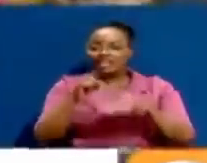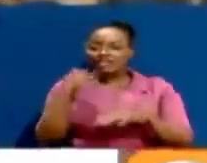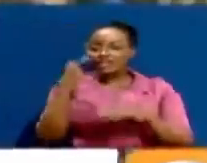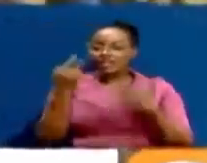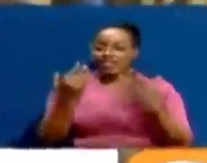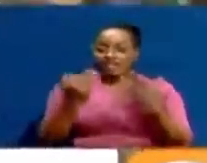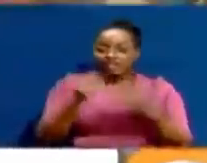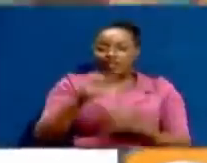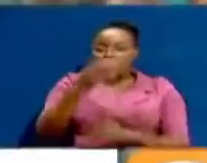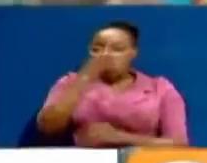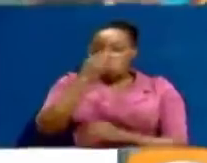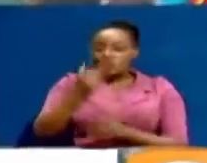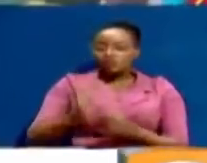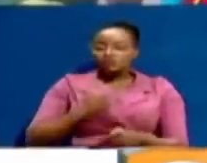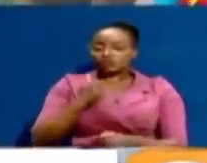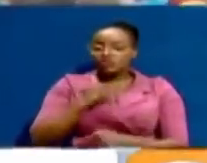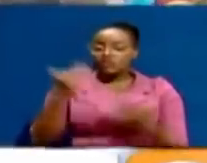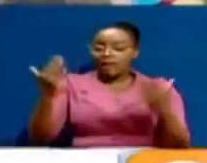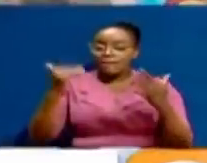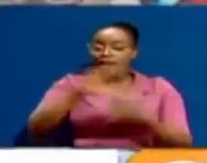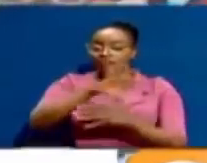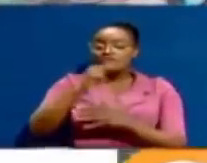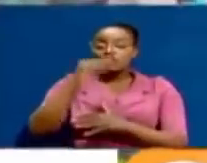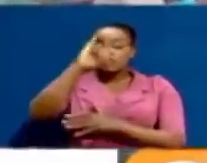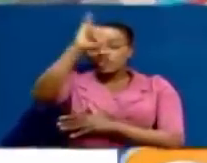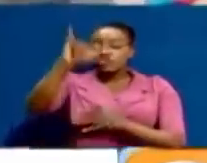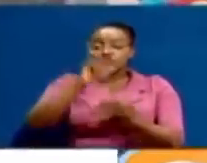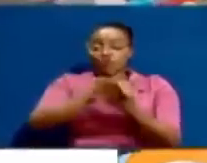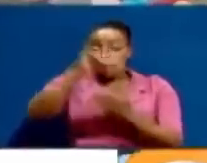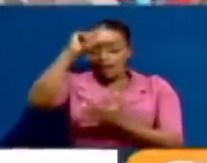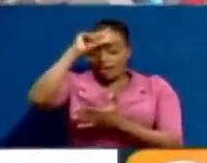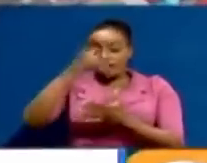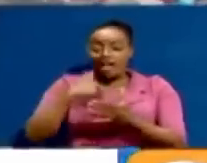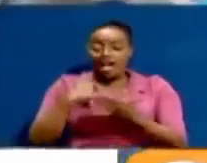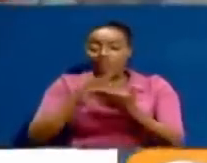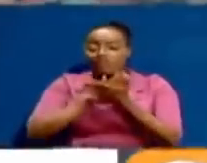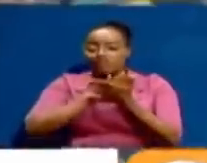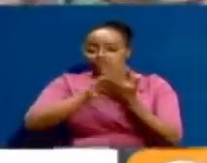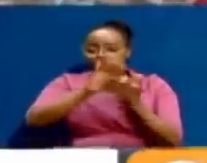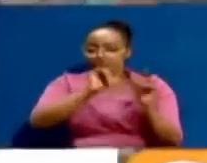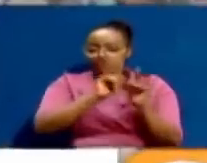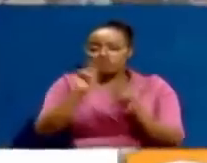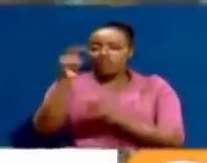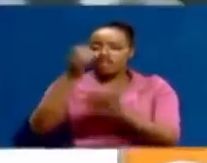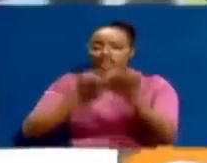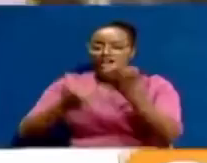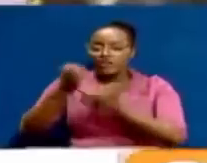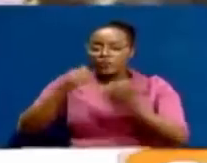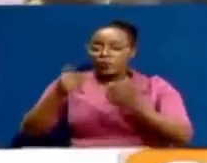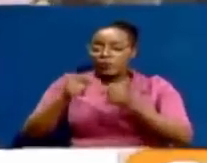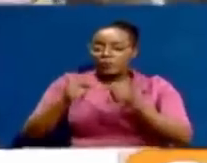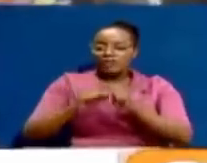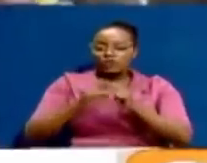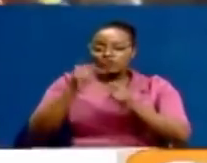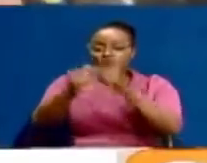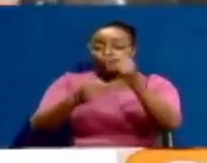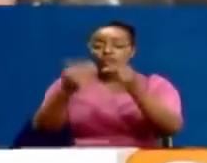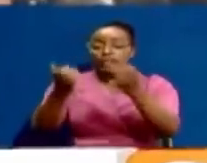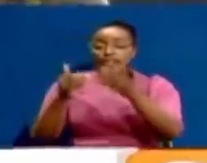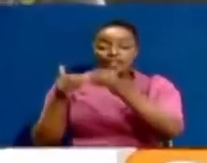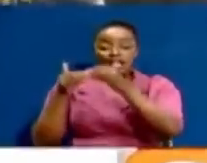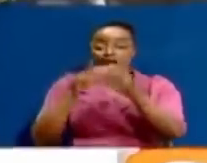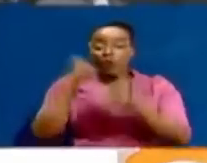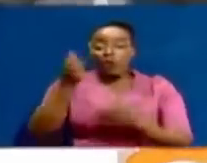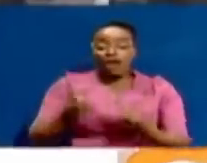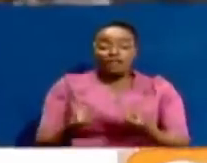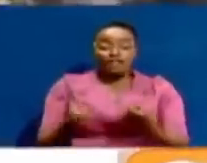Ruto, who is touring Meru County, said the Jubilee government had laid a solid foundation for Kenya's economic takeoff and required a leader with